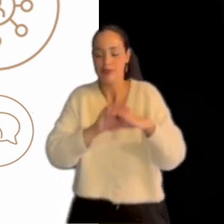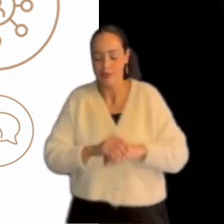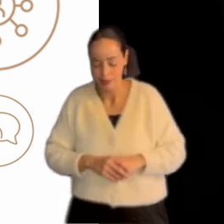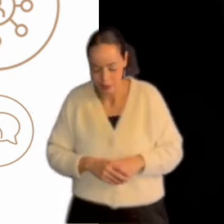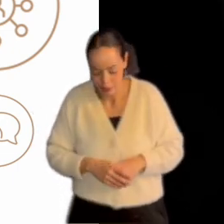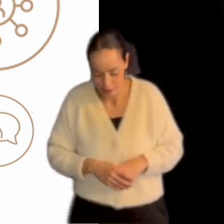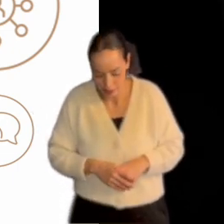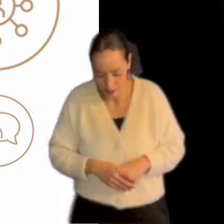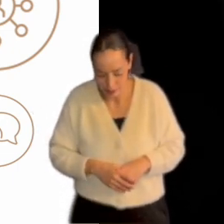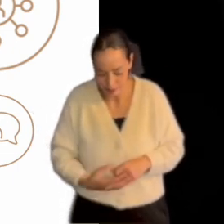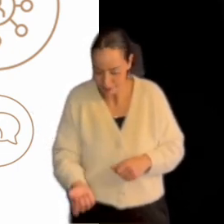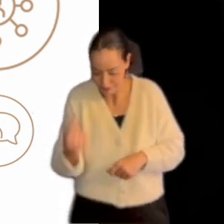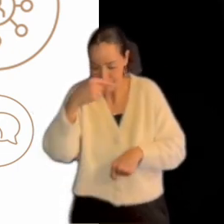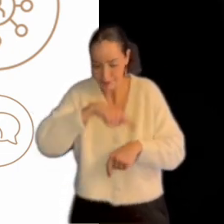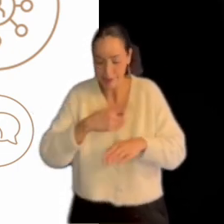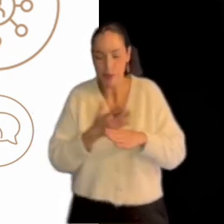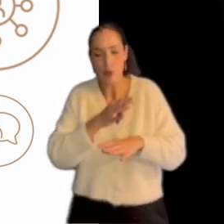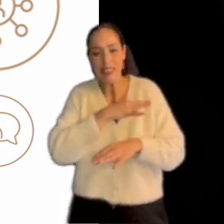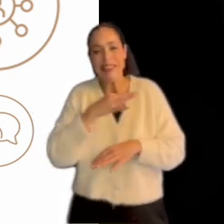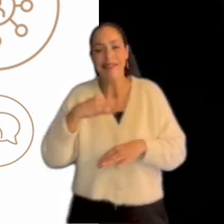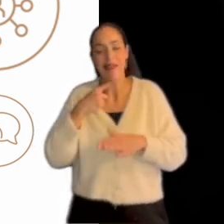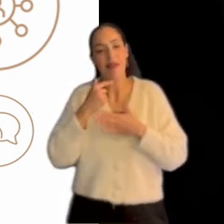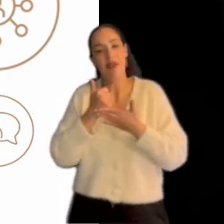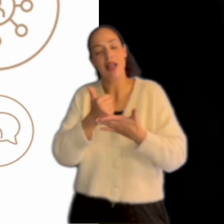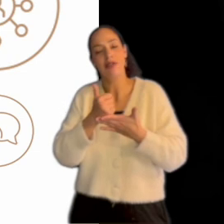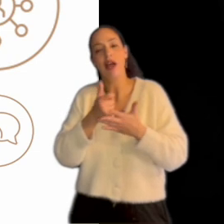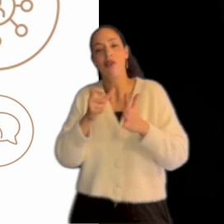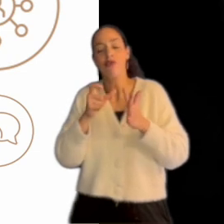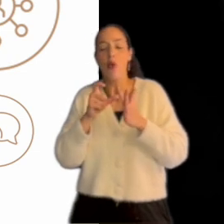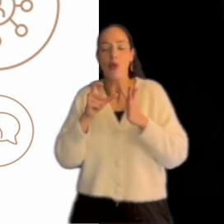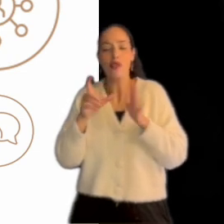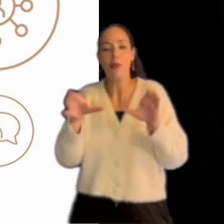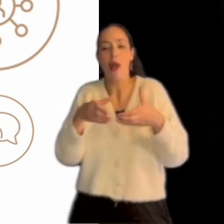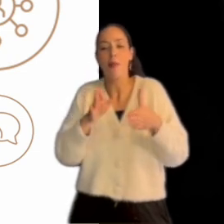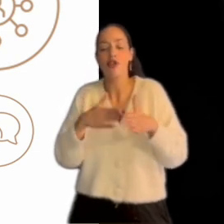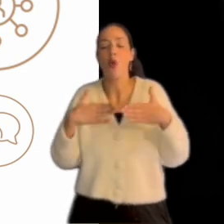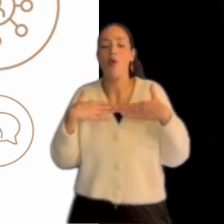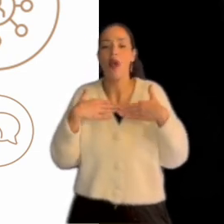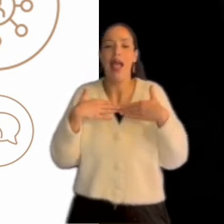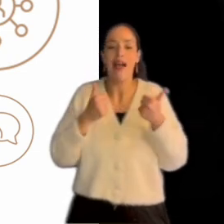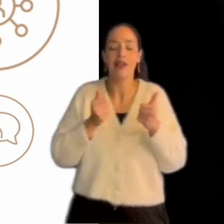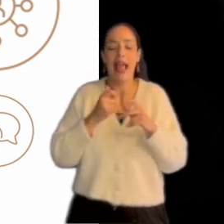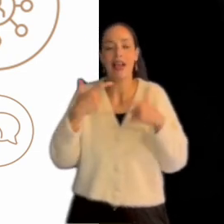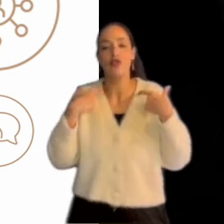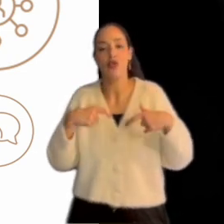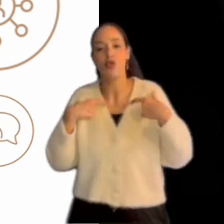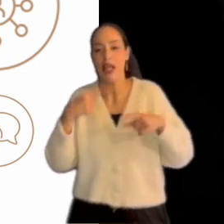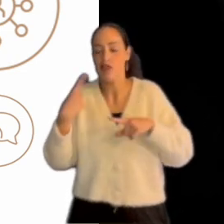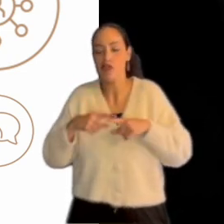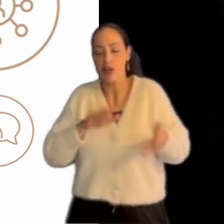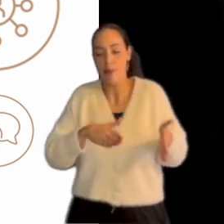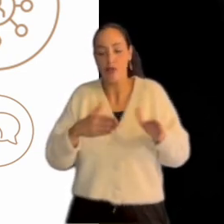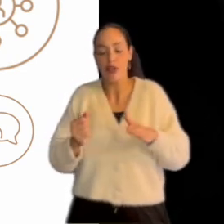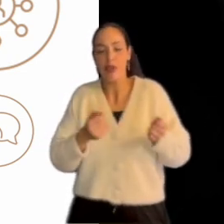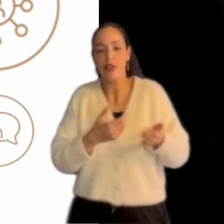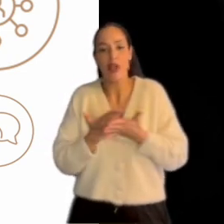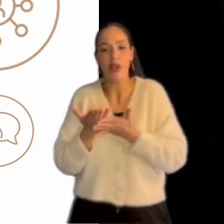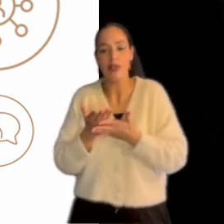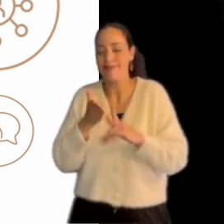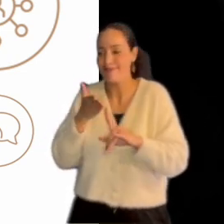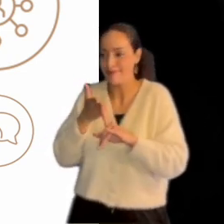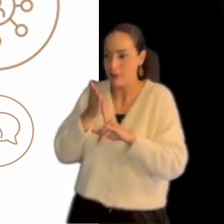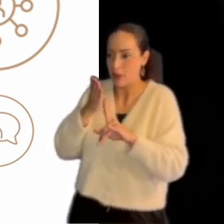and witnessed how the death of a loved one compounded this isolation and loneliness, creating an unprecedented level of disconnection amongst families,